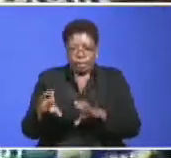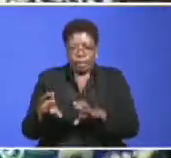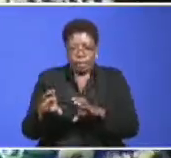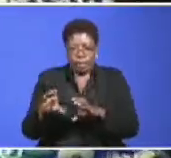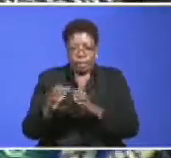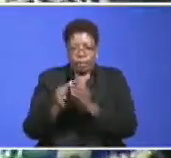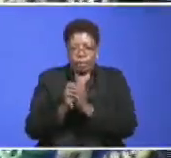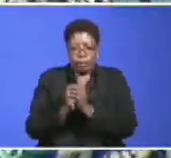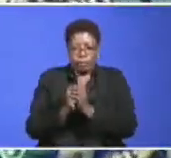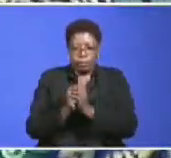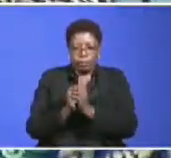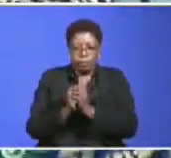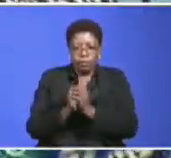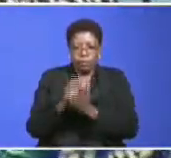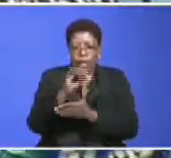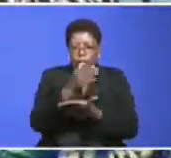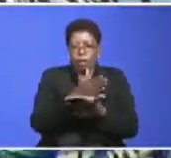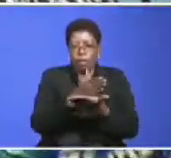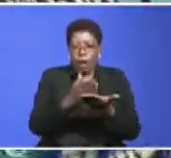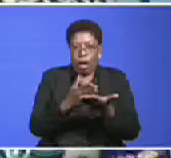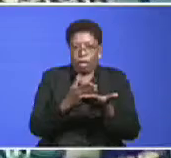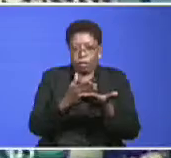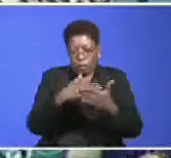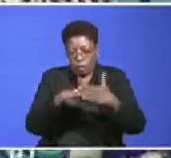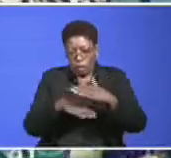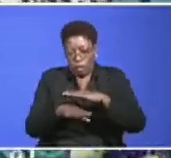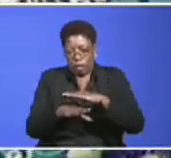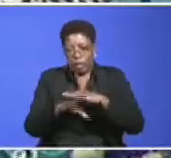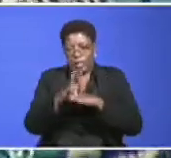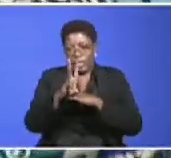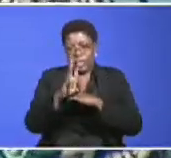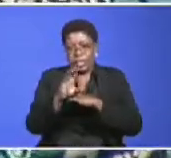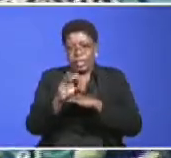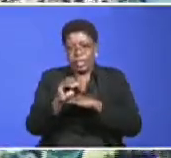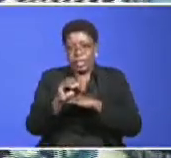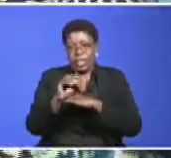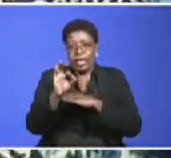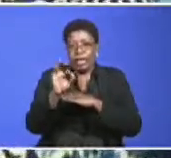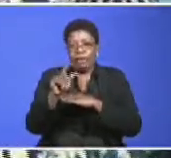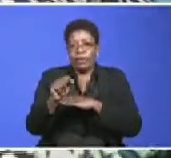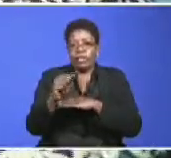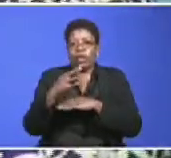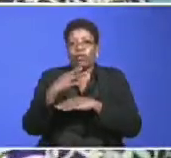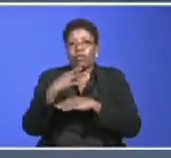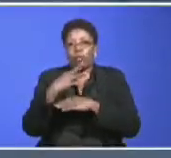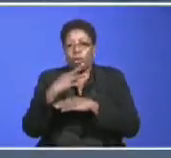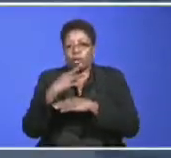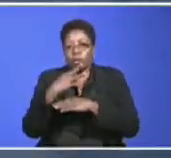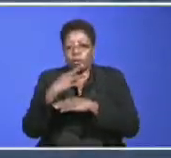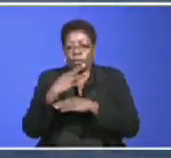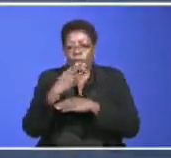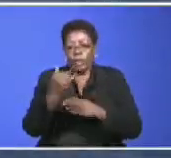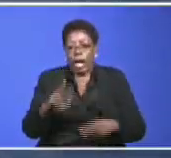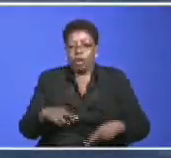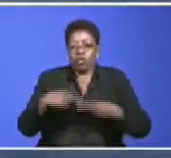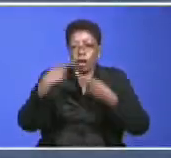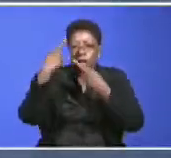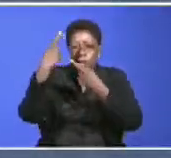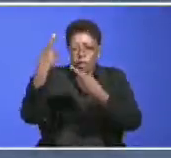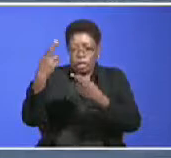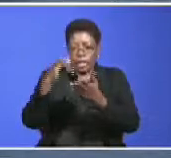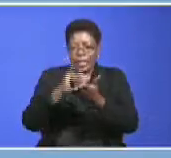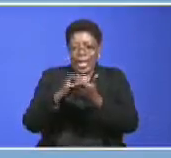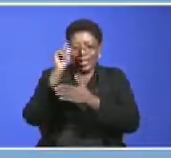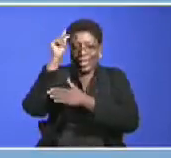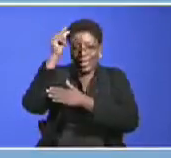report, the recovered components were submerged in approximately 60 feet of water. Now, in terms of recommendations, it suggested